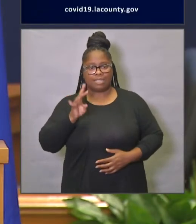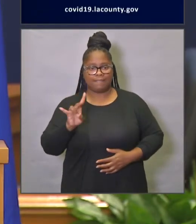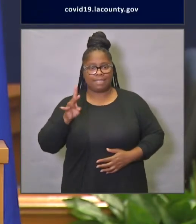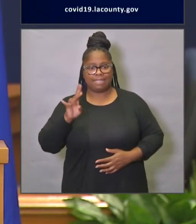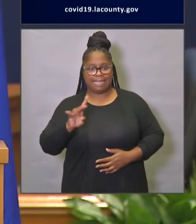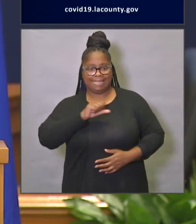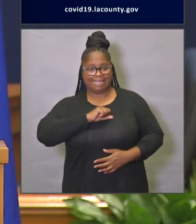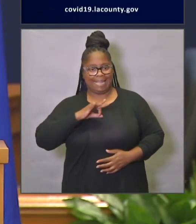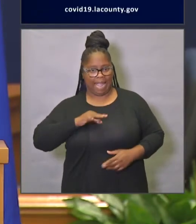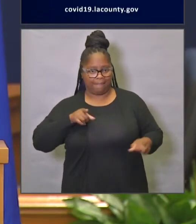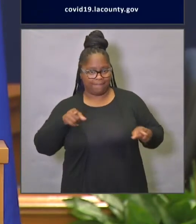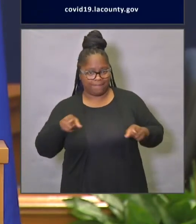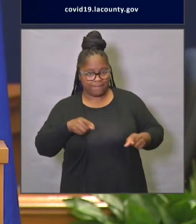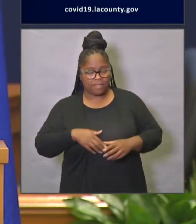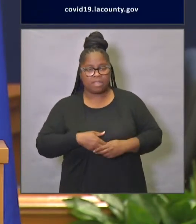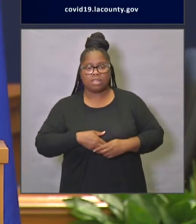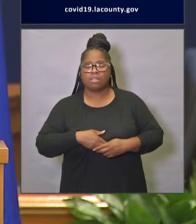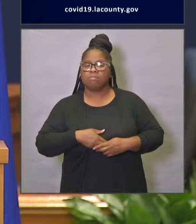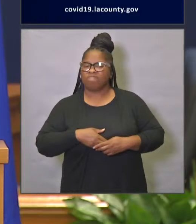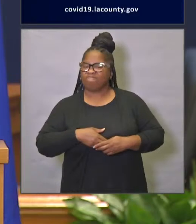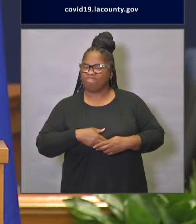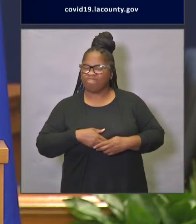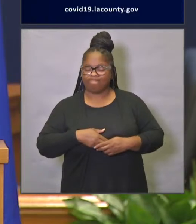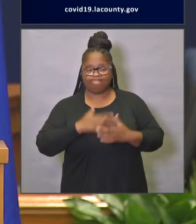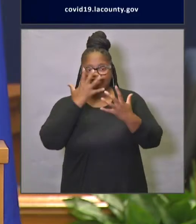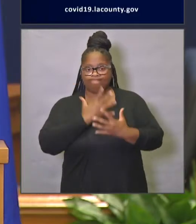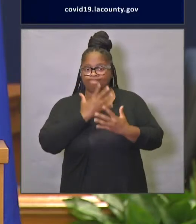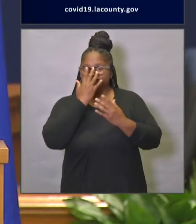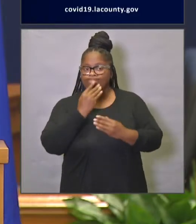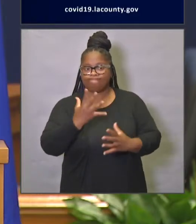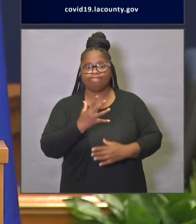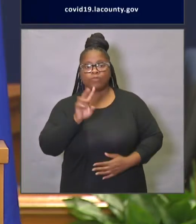16,717 staff. I am sad to report that